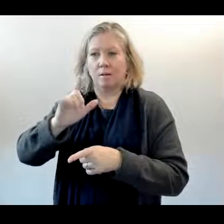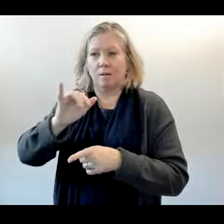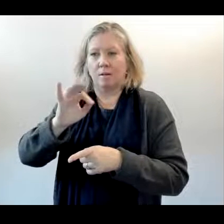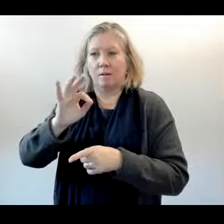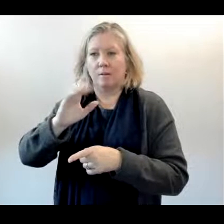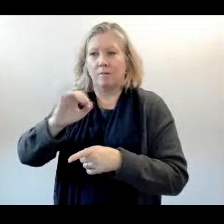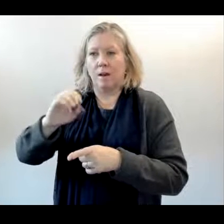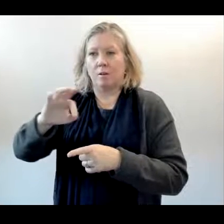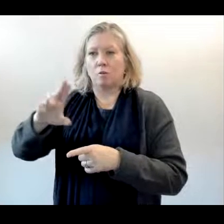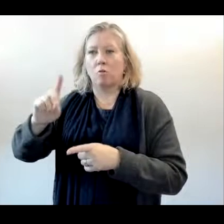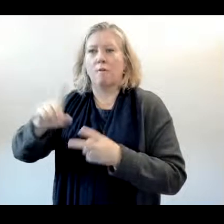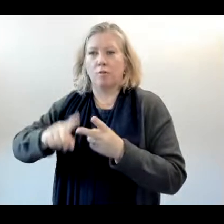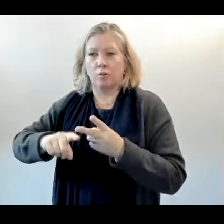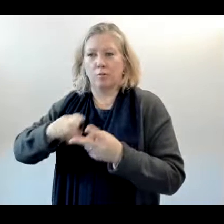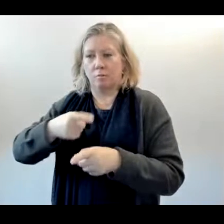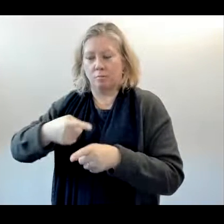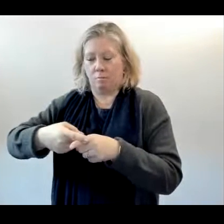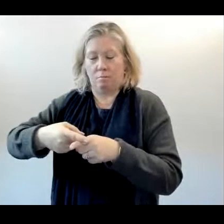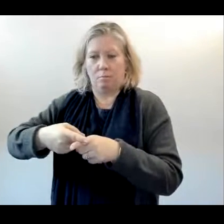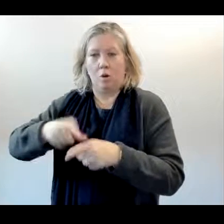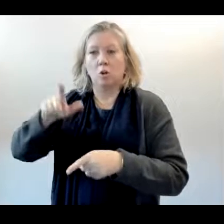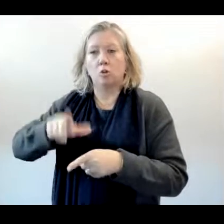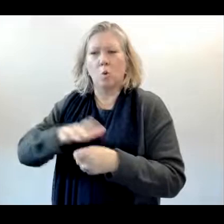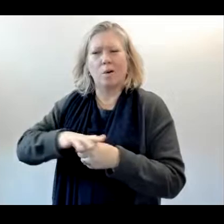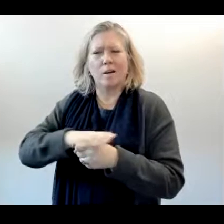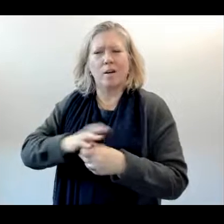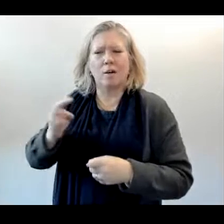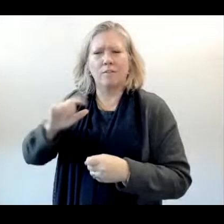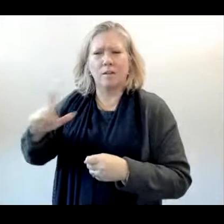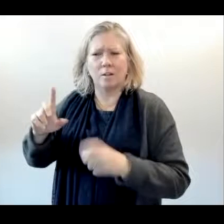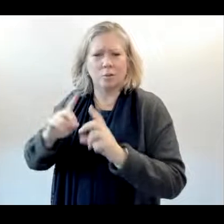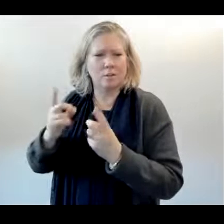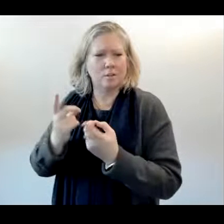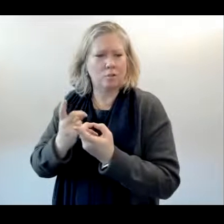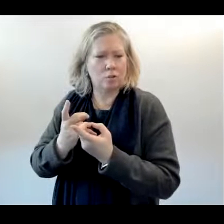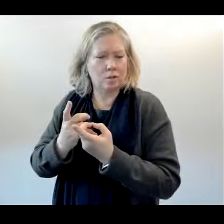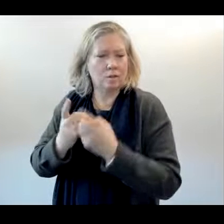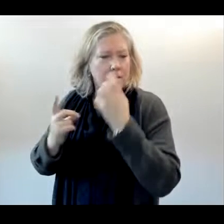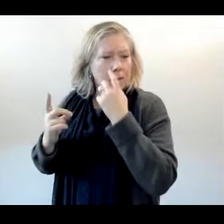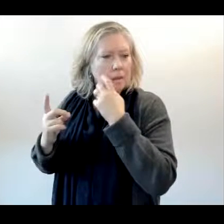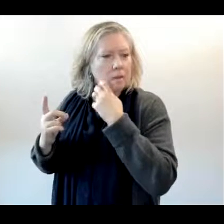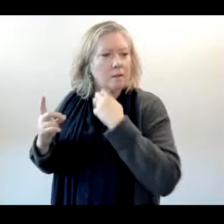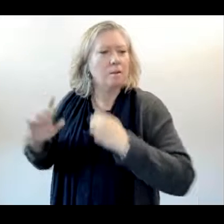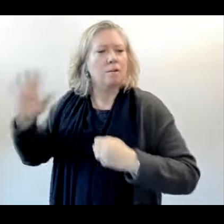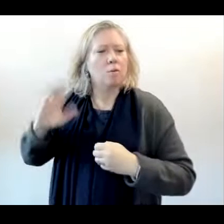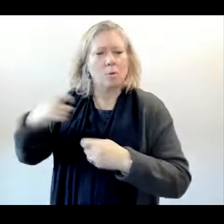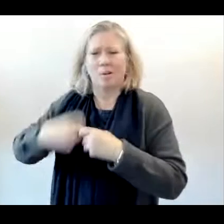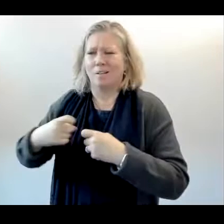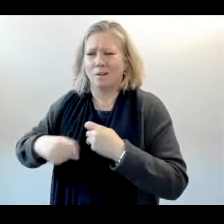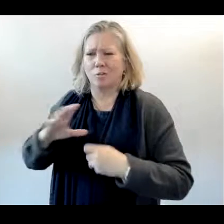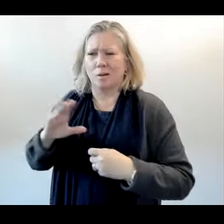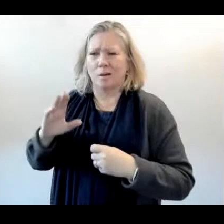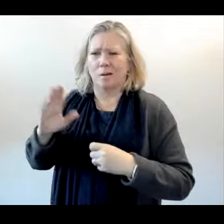the Lower Hill section of the Hill District at the site of the former Lecce Elementary School. This is an incredibly large